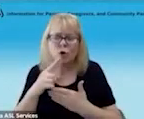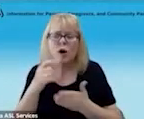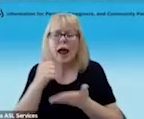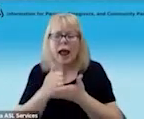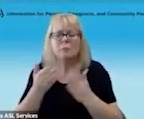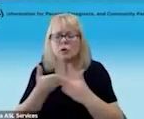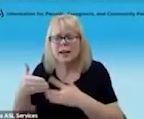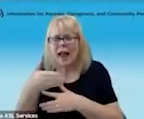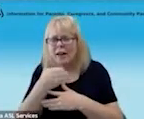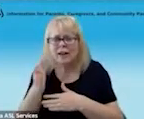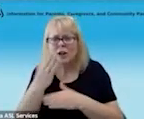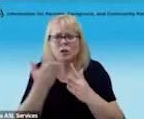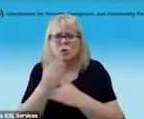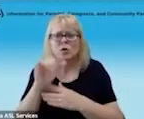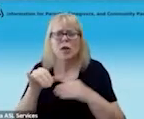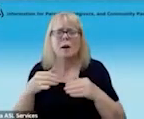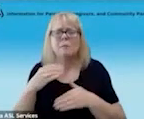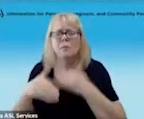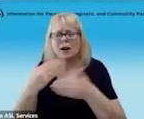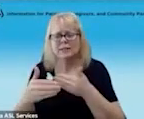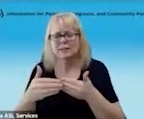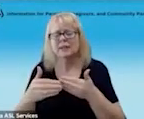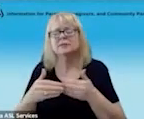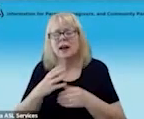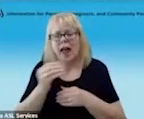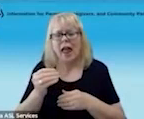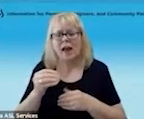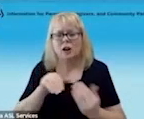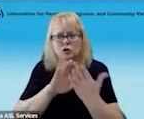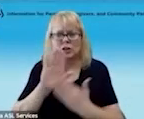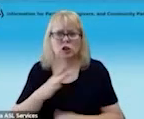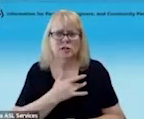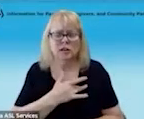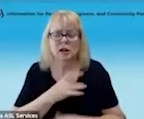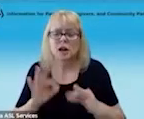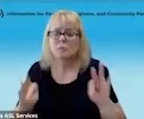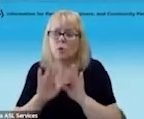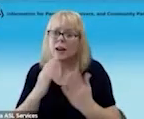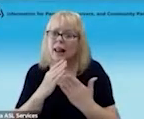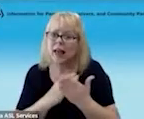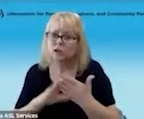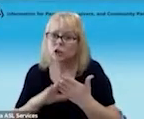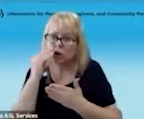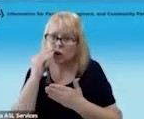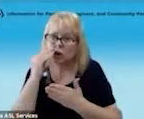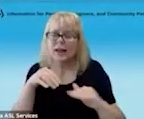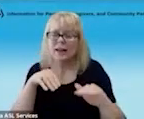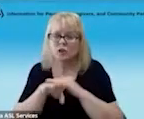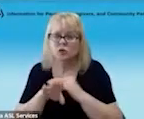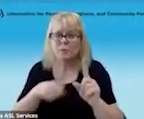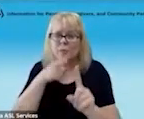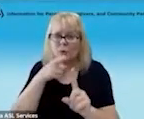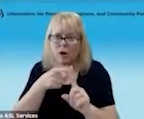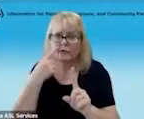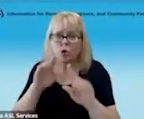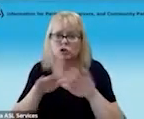her children are now vaccinated, and they all were very happy. The mom came back to us and thanked us for helping her navigate through